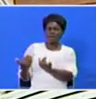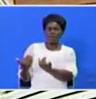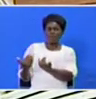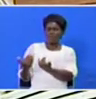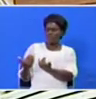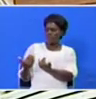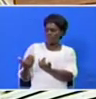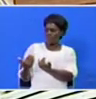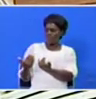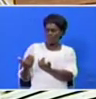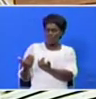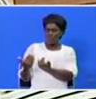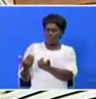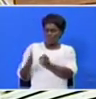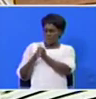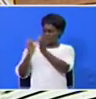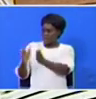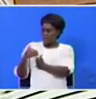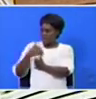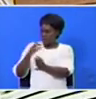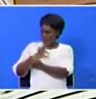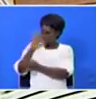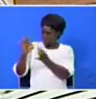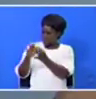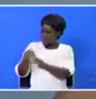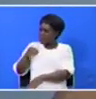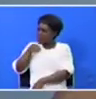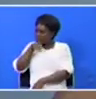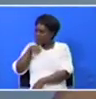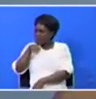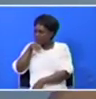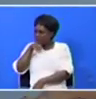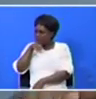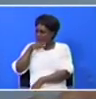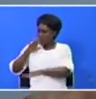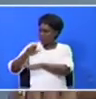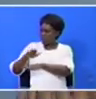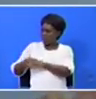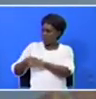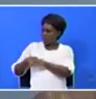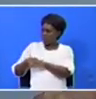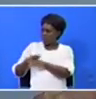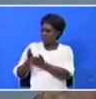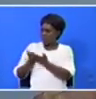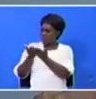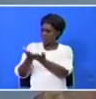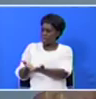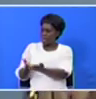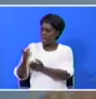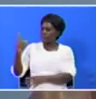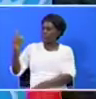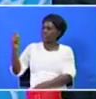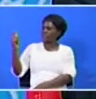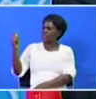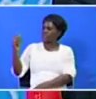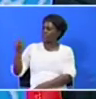NASA principals, and specifically the flag bearer Raila Odinga, on the awarding of this particular tender to